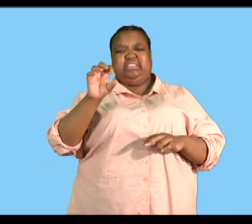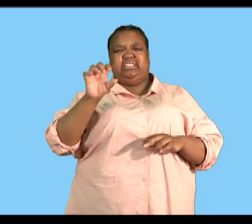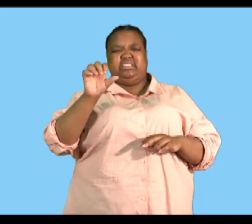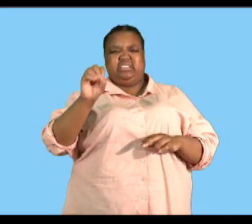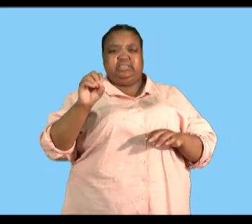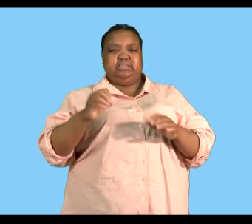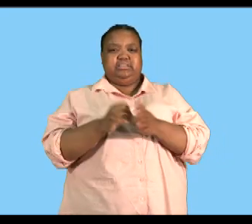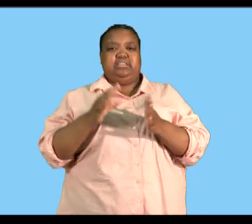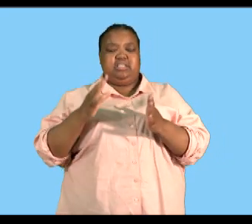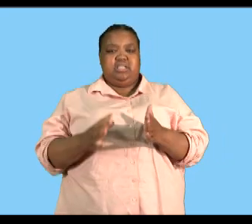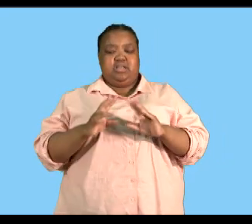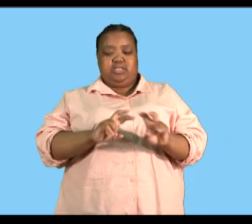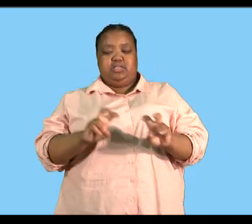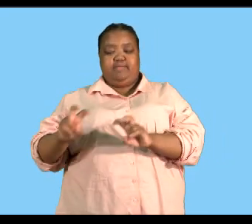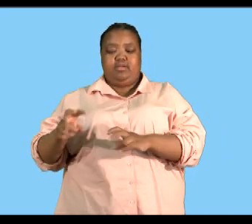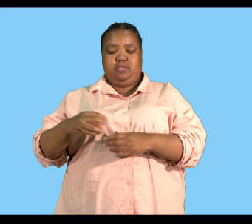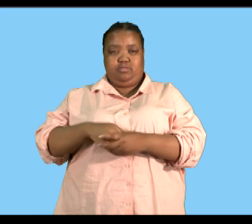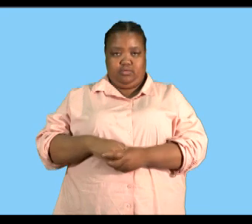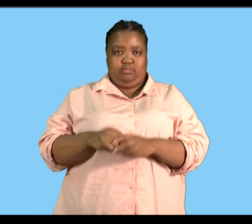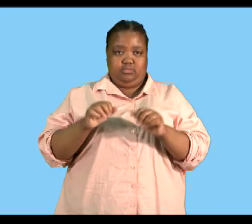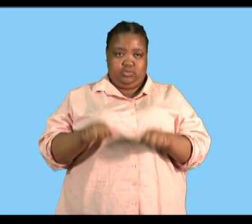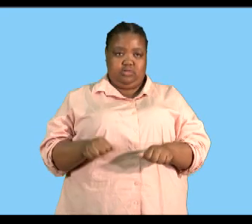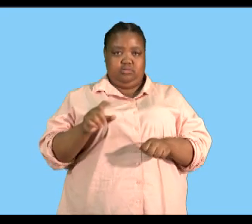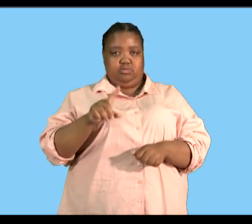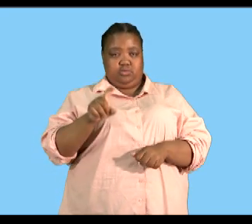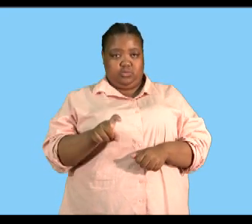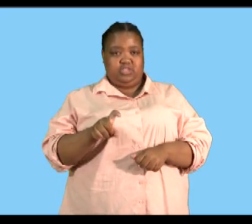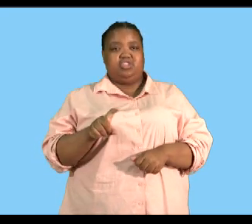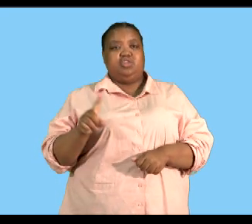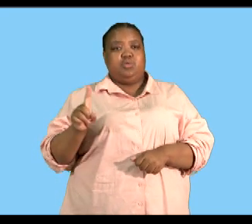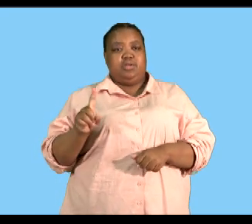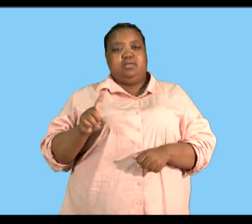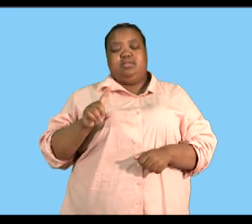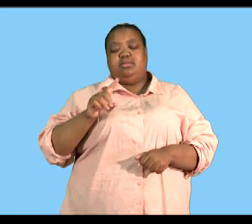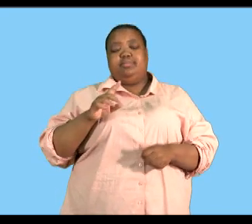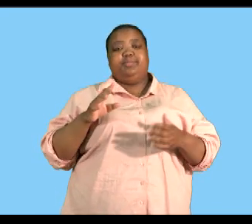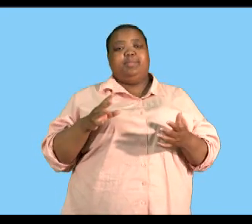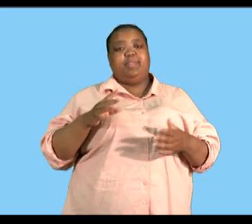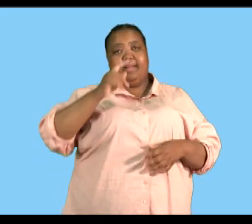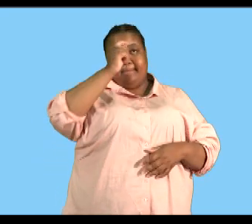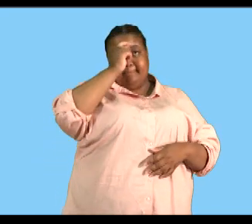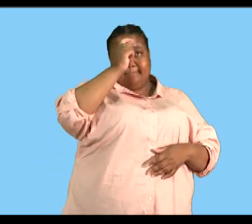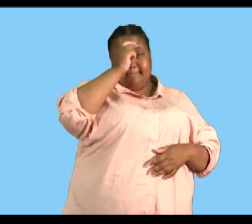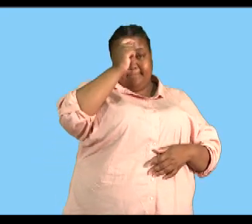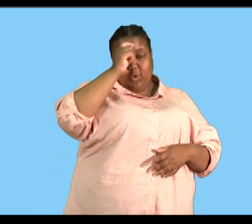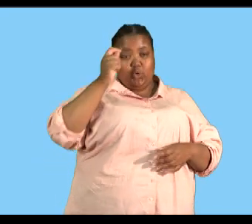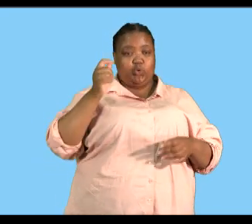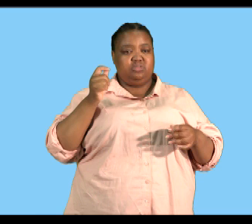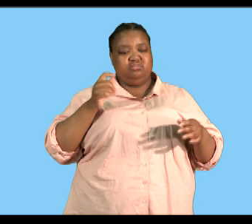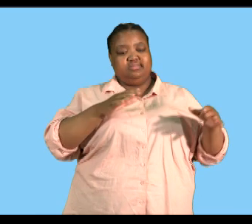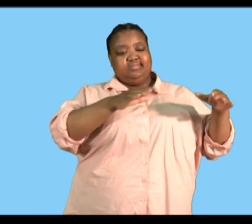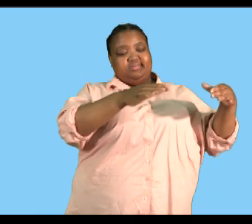to look at the question, which is 3.1.4, the ratio of boys to